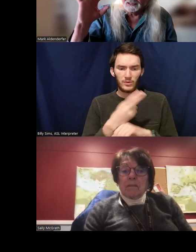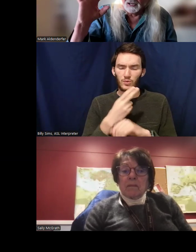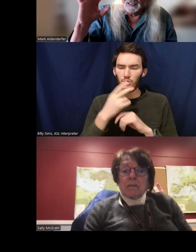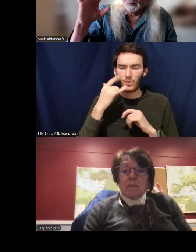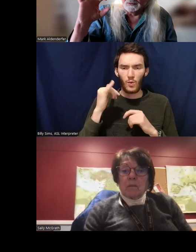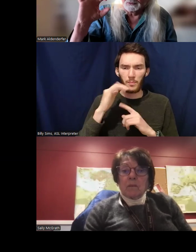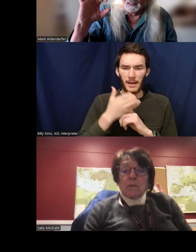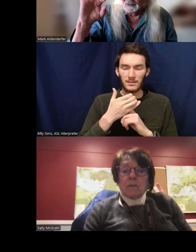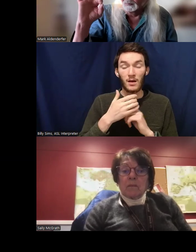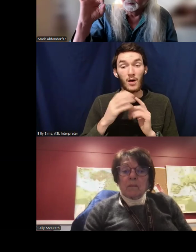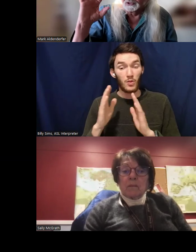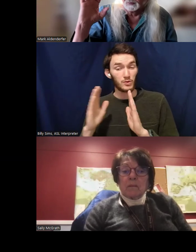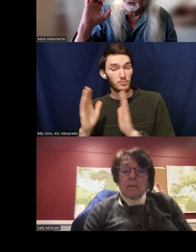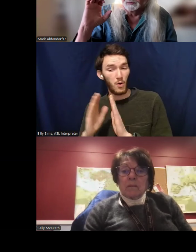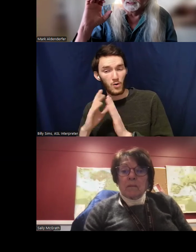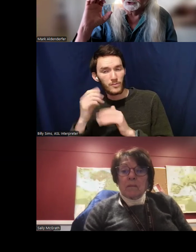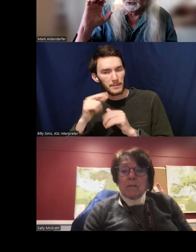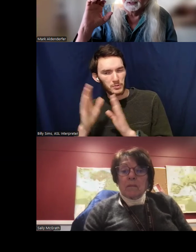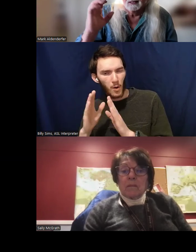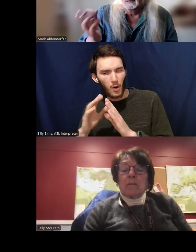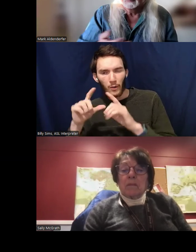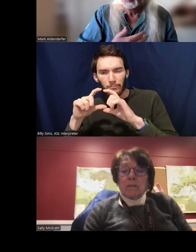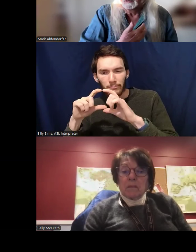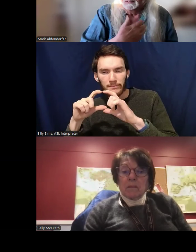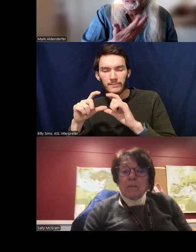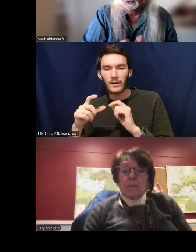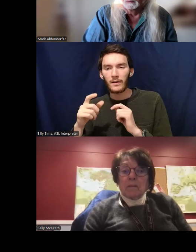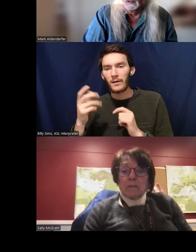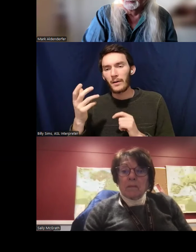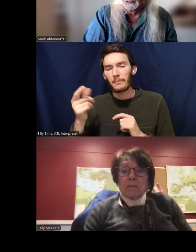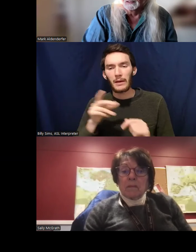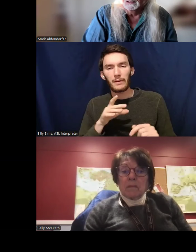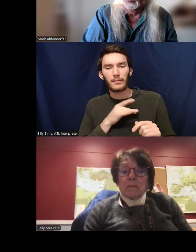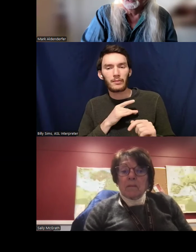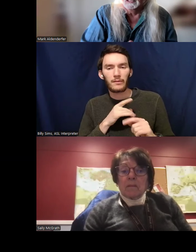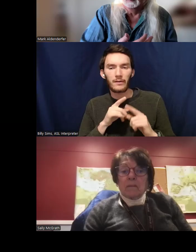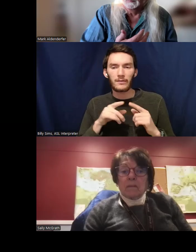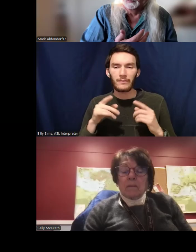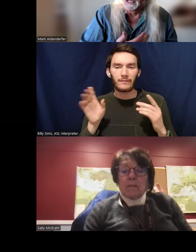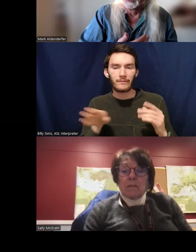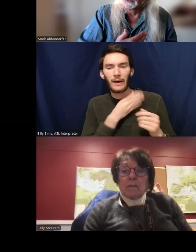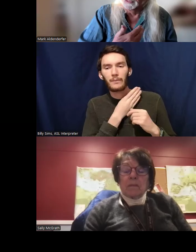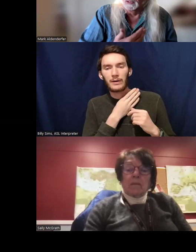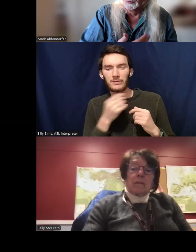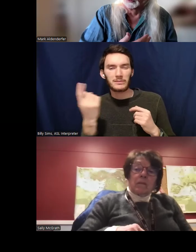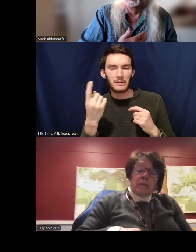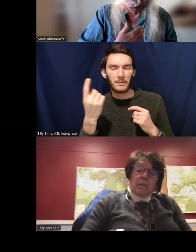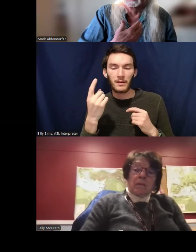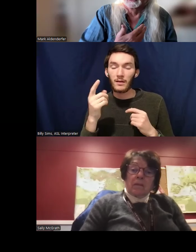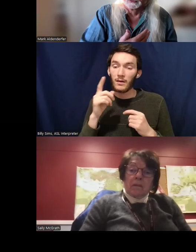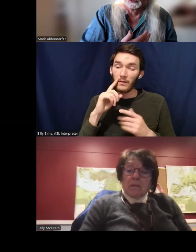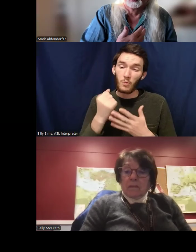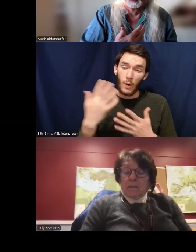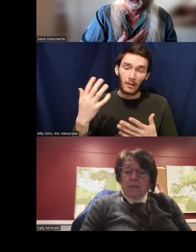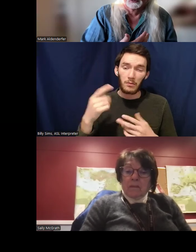little tiny ones, remember the small one I showed, that might have been pinned to a fabric. Only people that had really wealth or ability